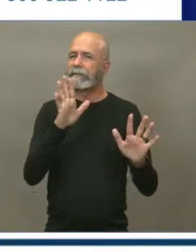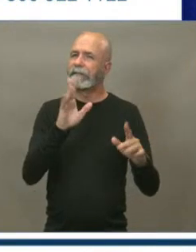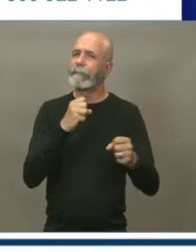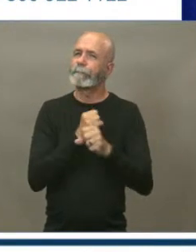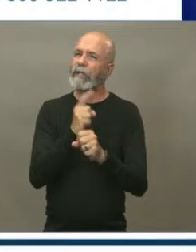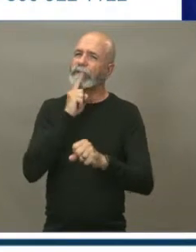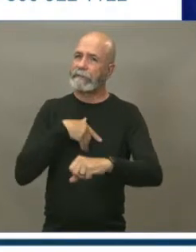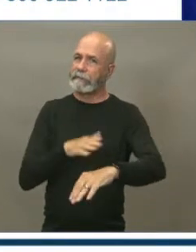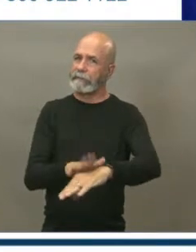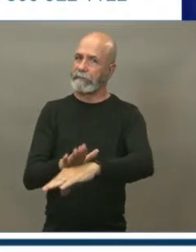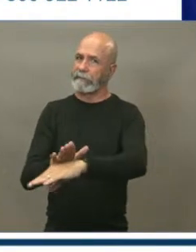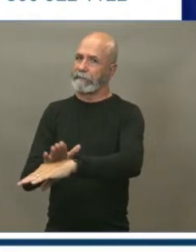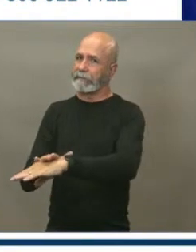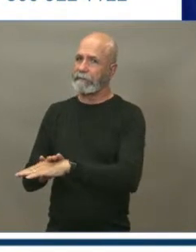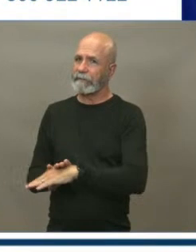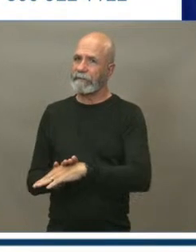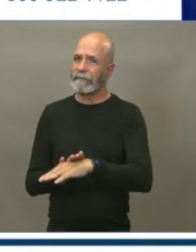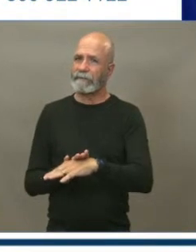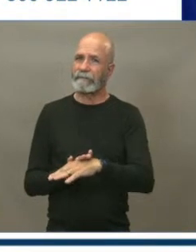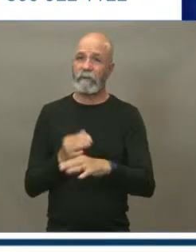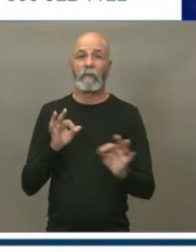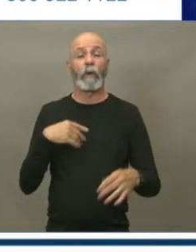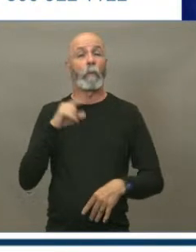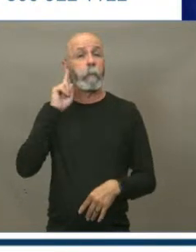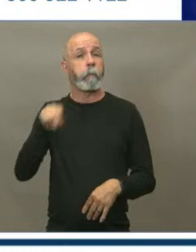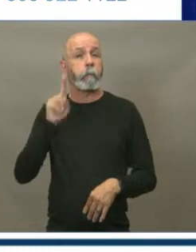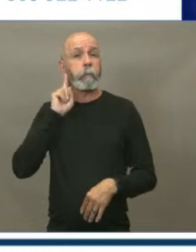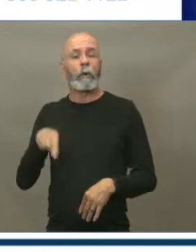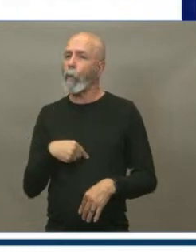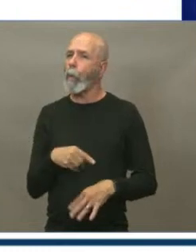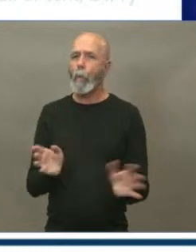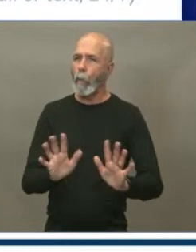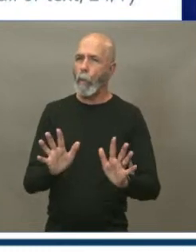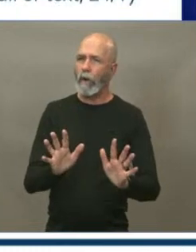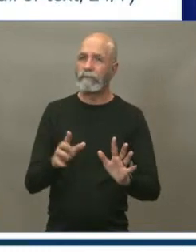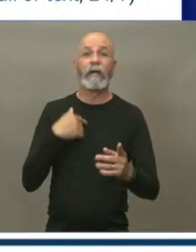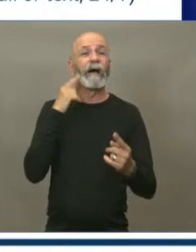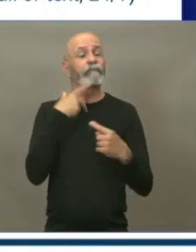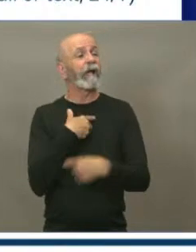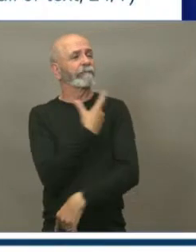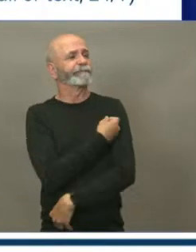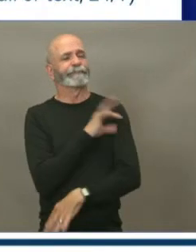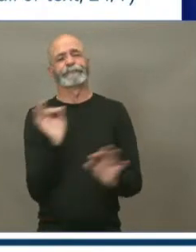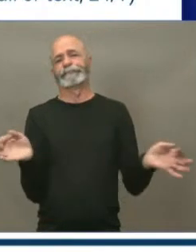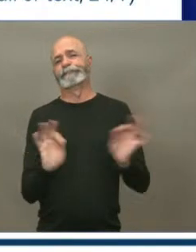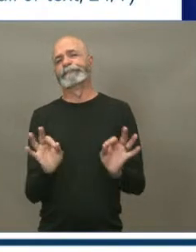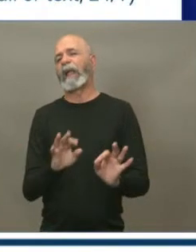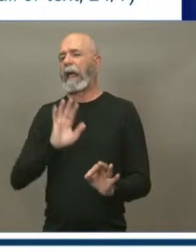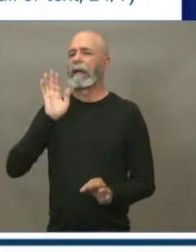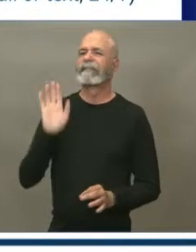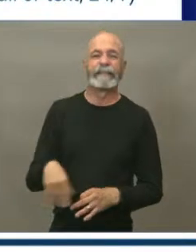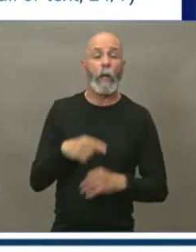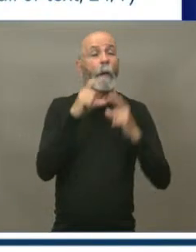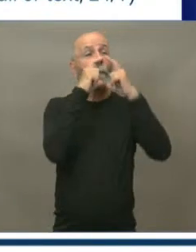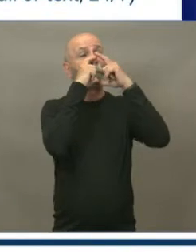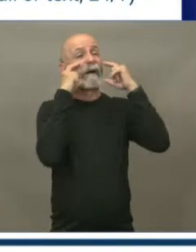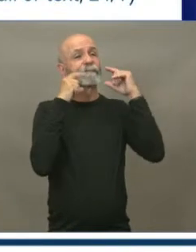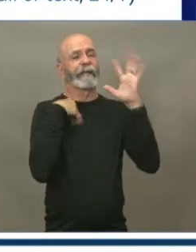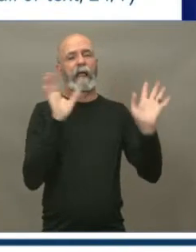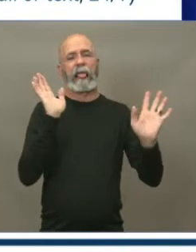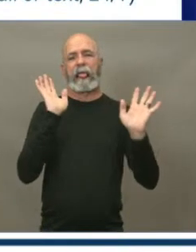don't believe in science. They don't believe in masks, vaccines. This is nothing more than an alt-right group that wants to